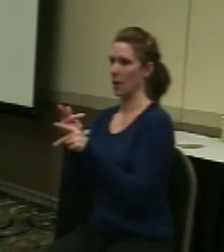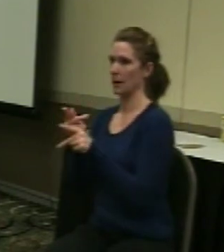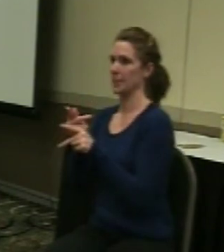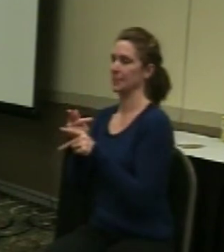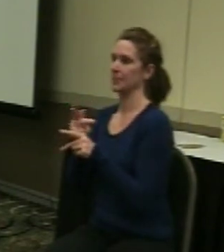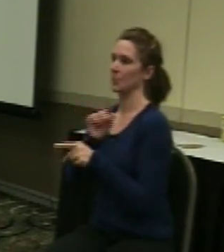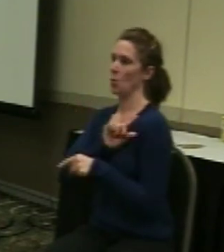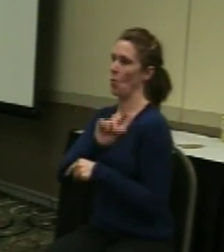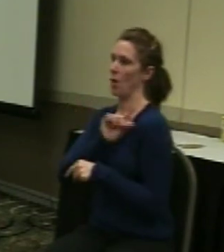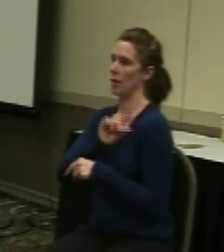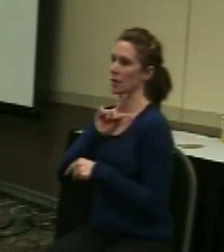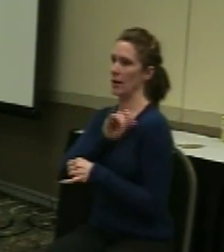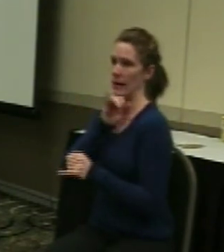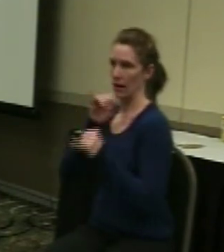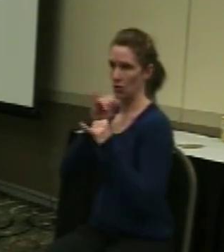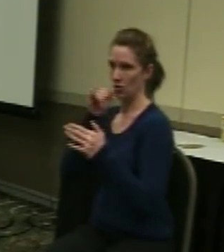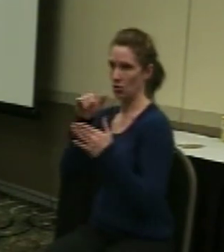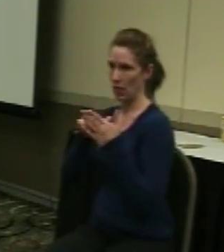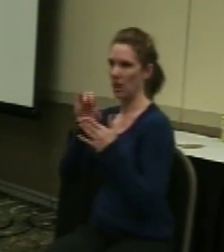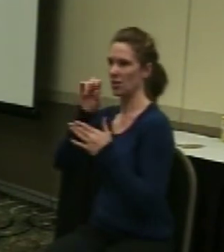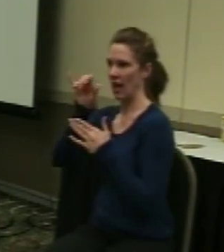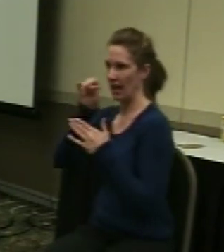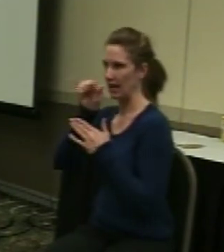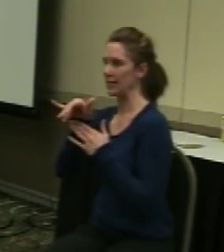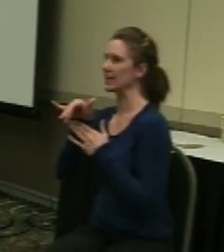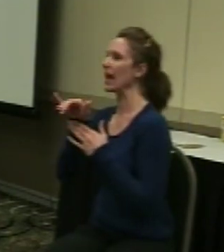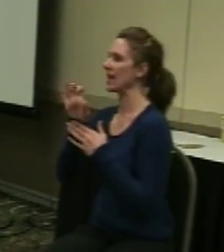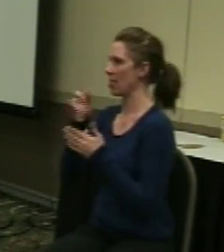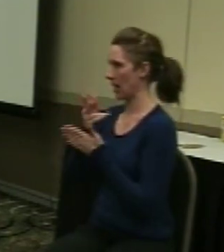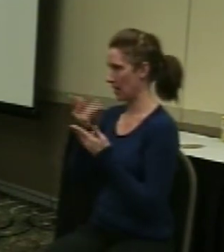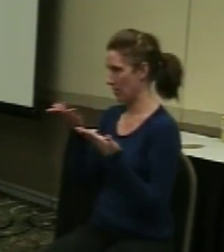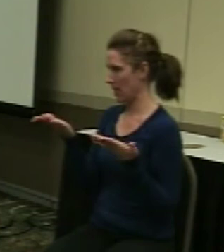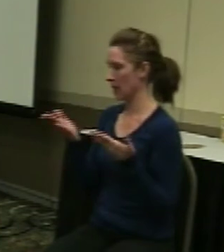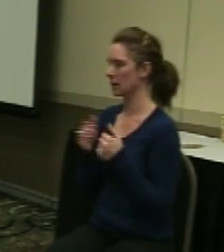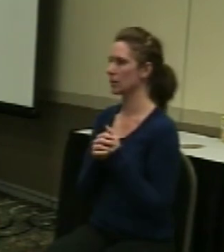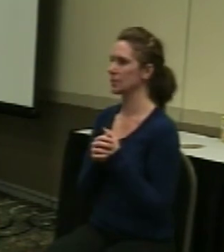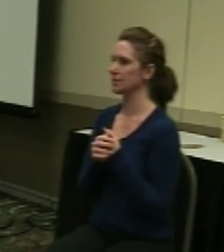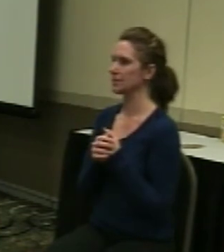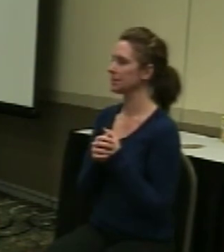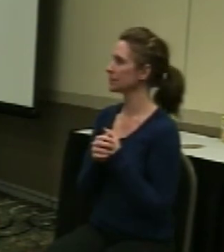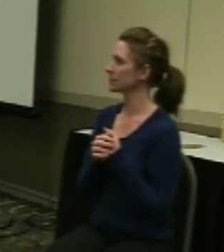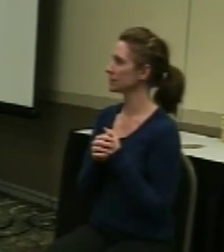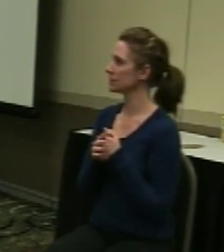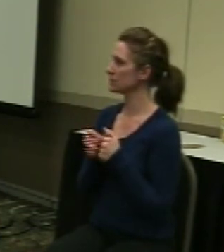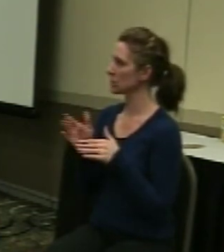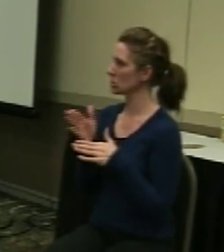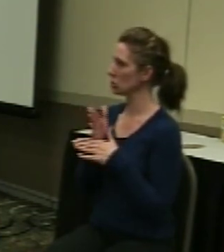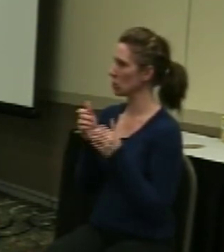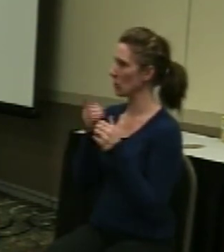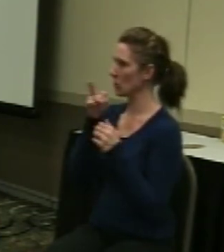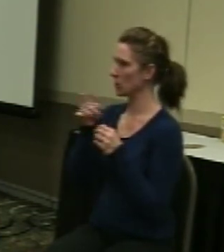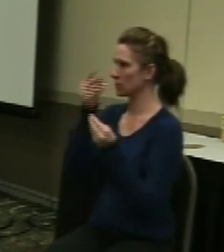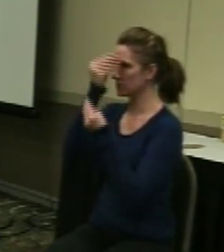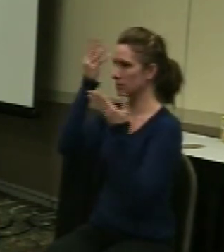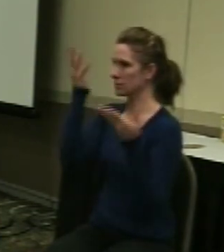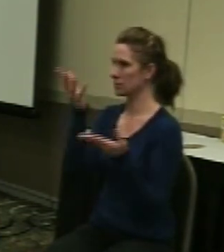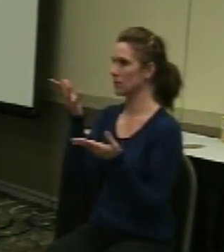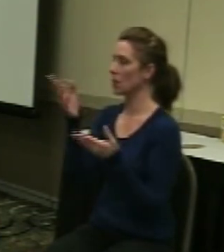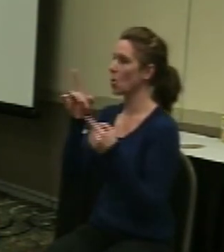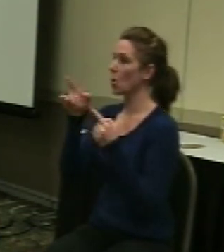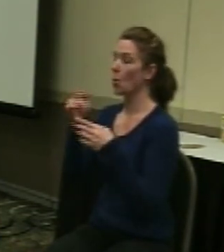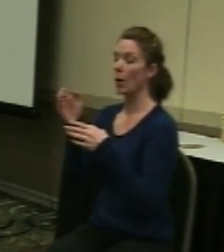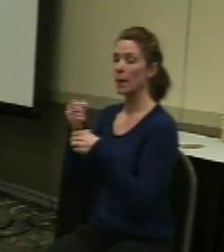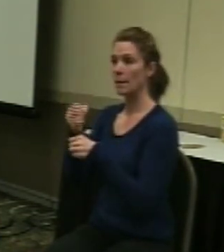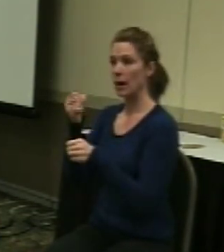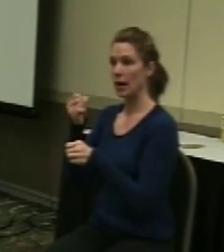qualitative, interviews, letters, essays, all those kinds of things. Let me just share with you that when you're